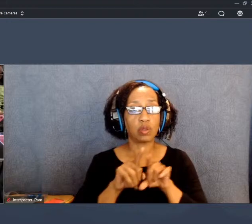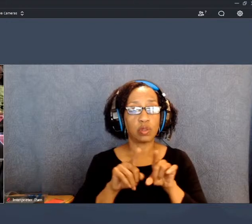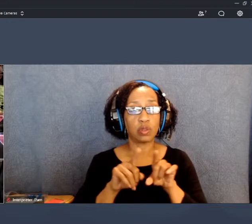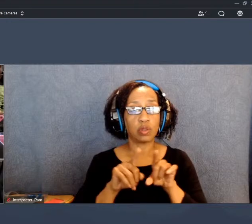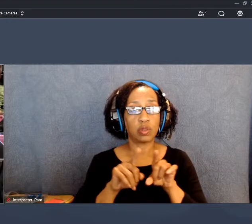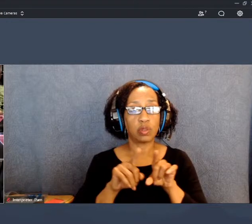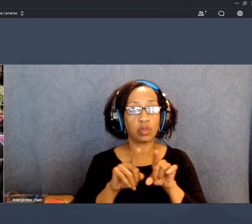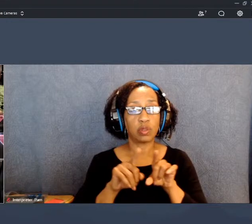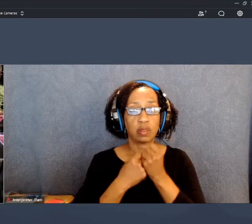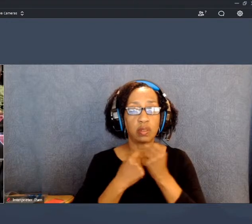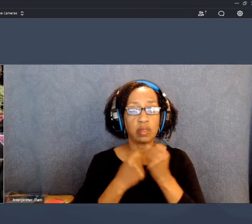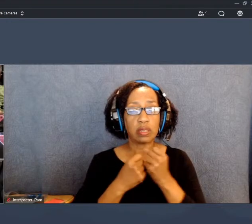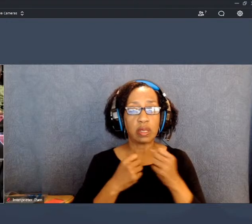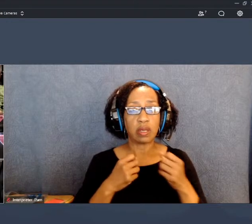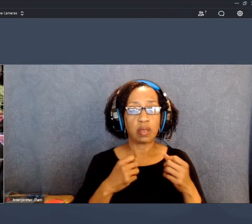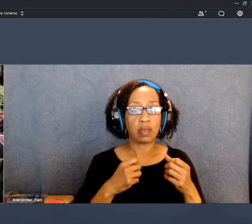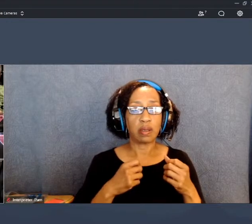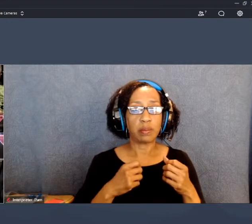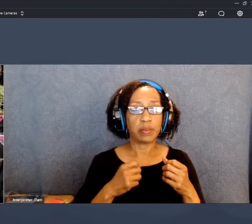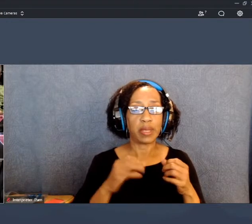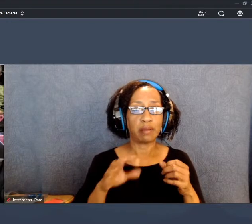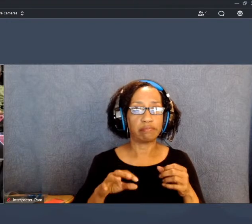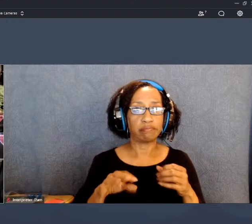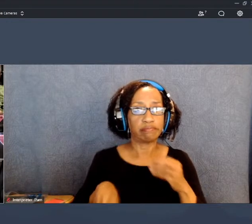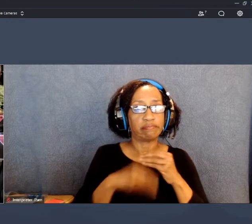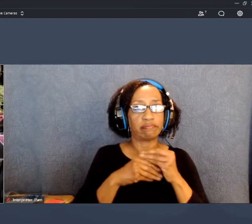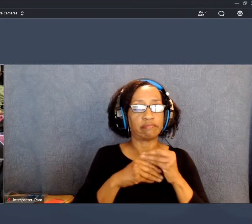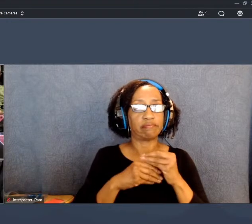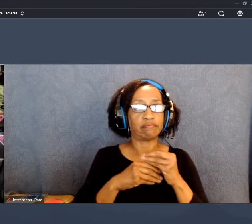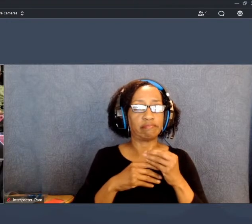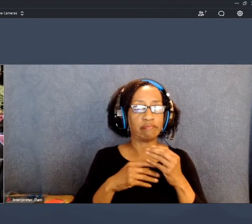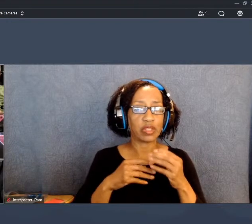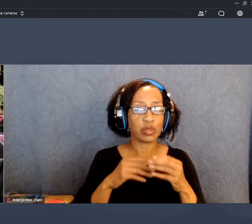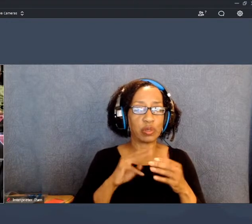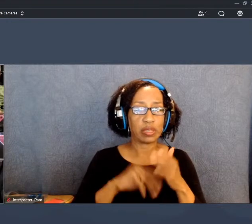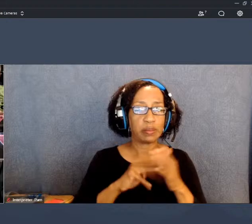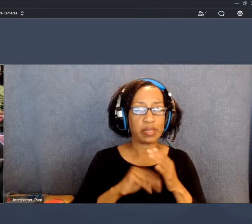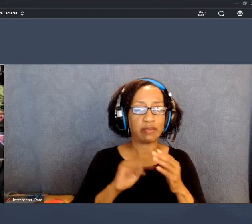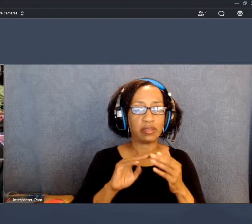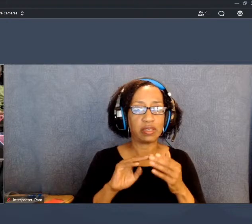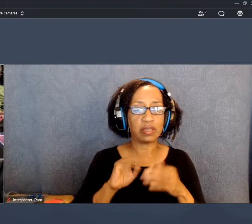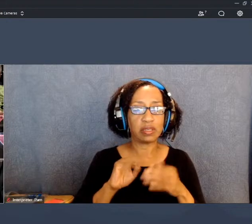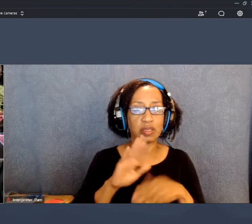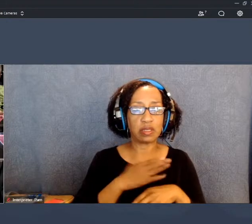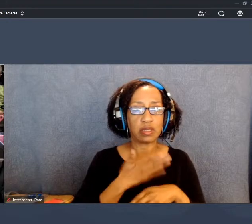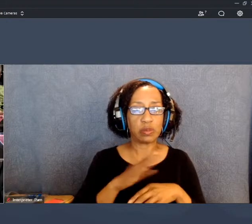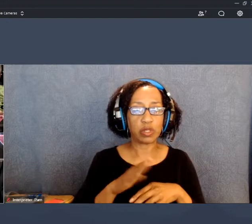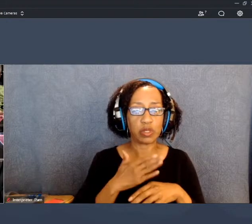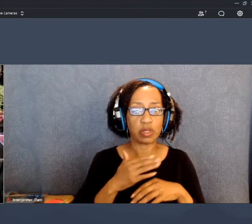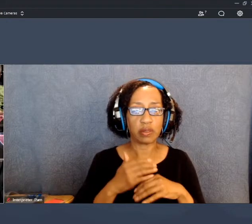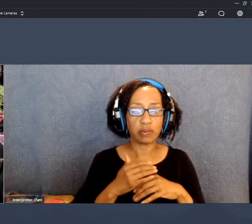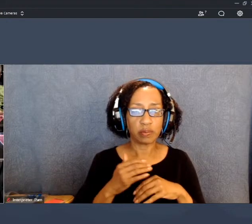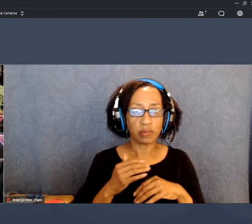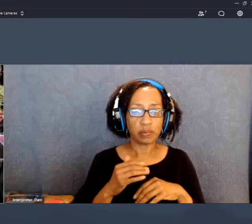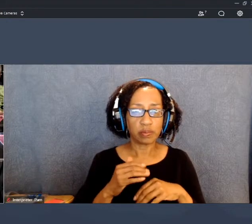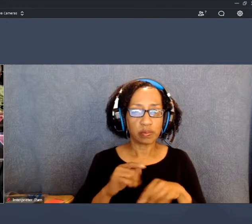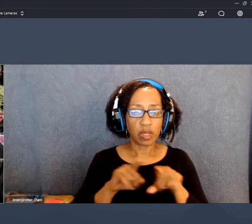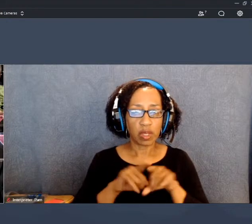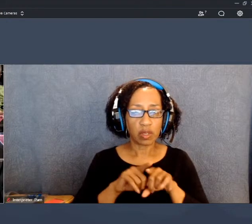music history. And whereas friends since junior high school in